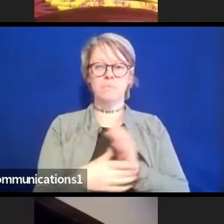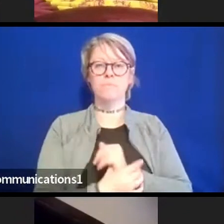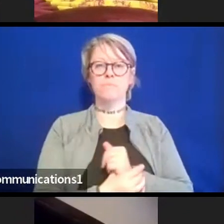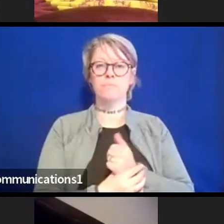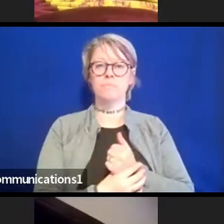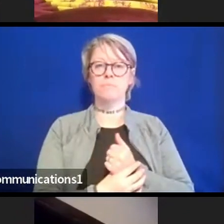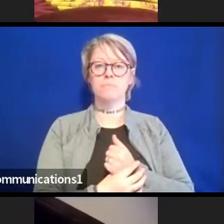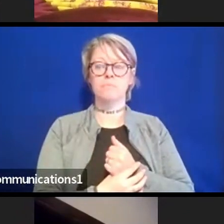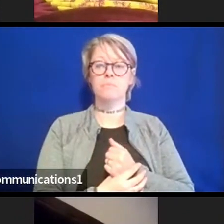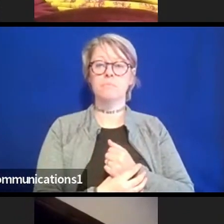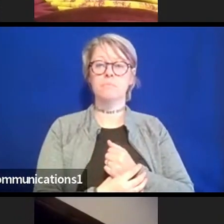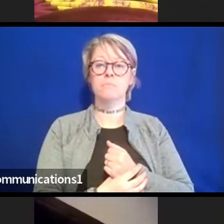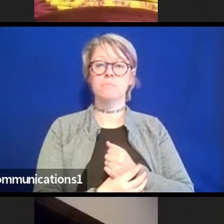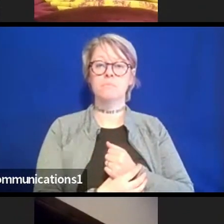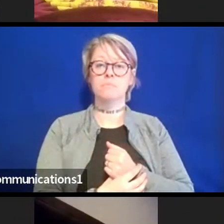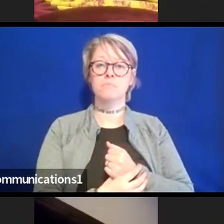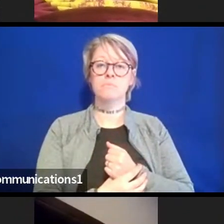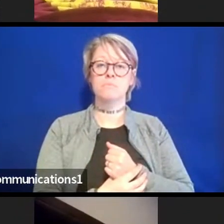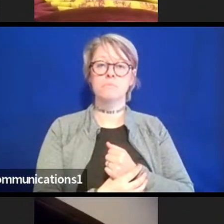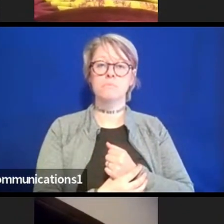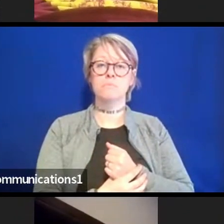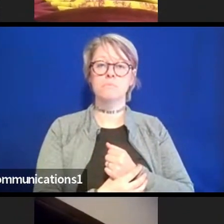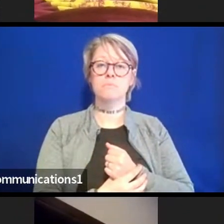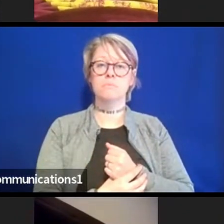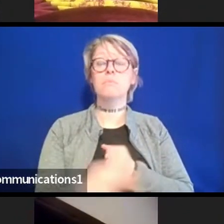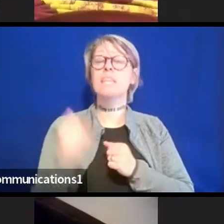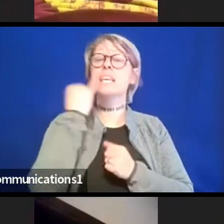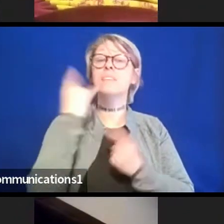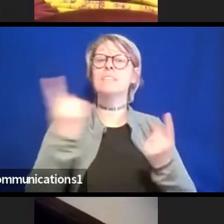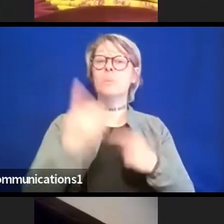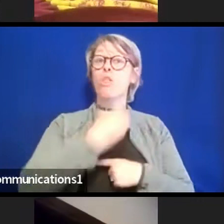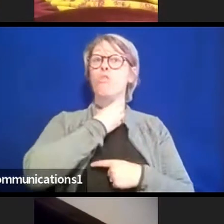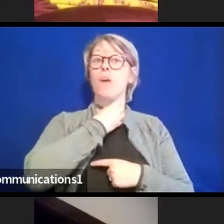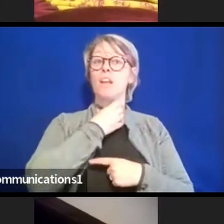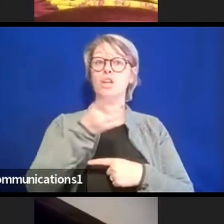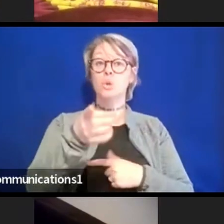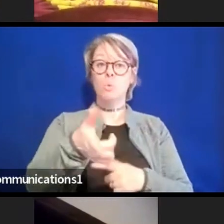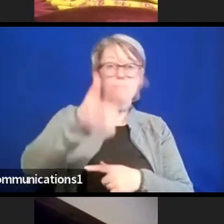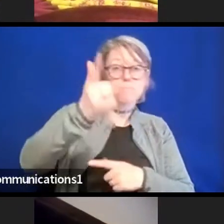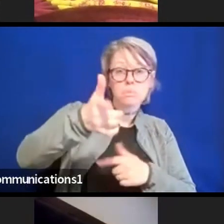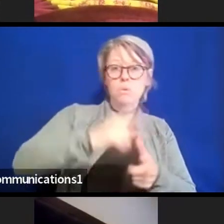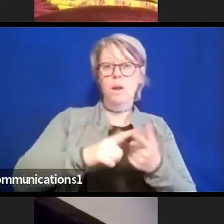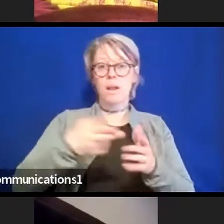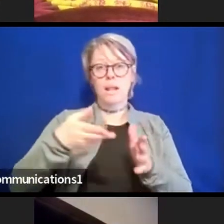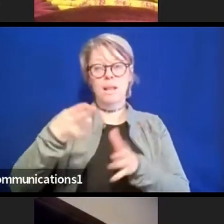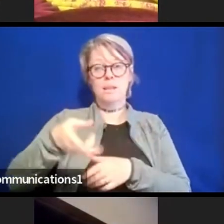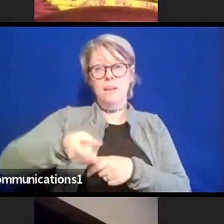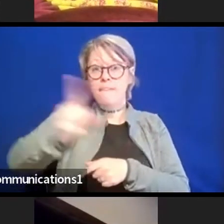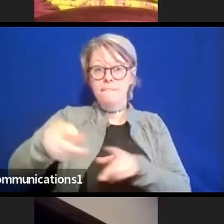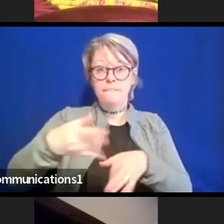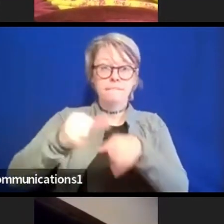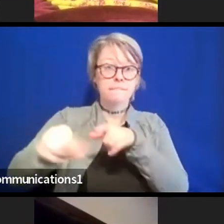murder, if you kill someone because they're coming at you with a knife or a gun, then that's